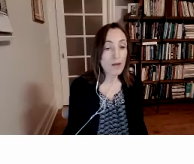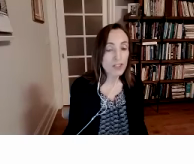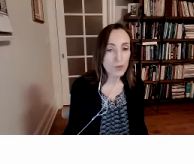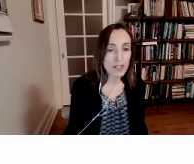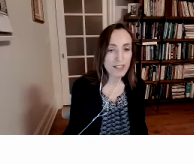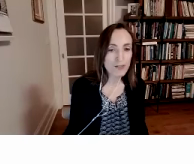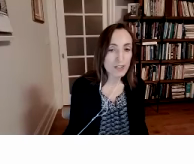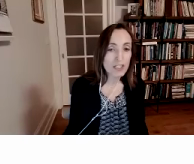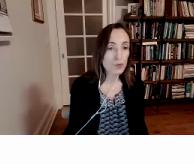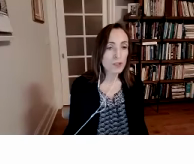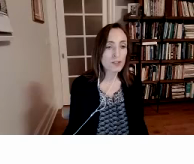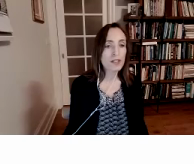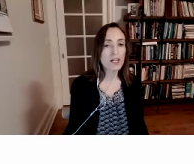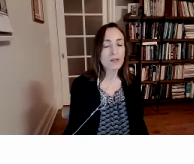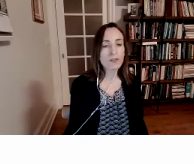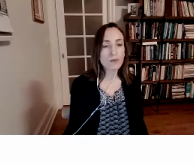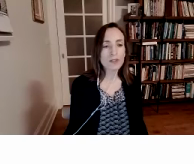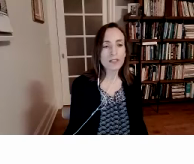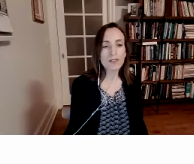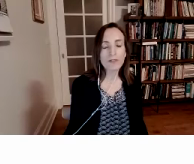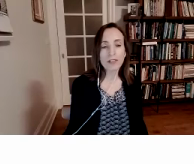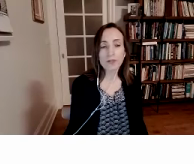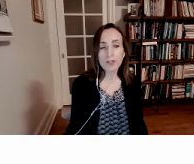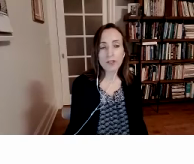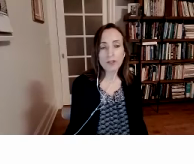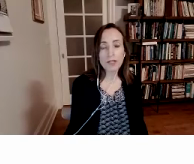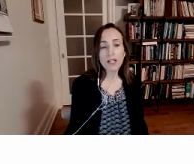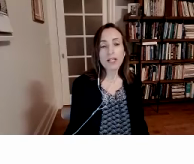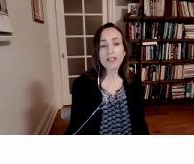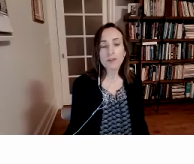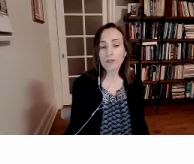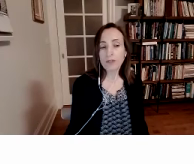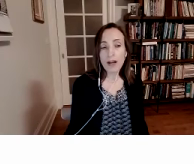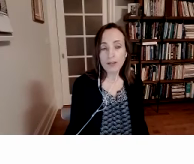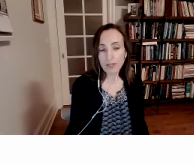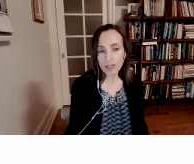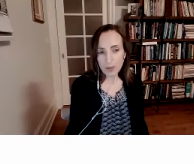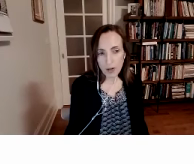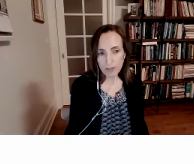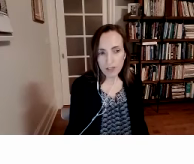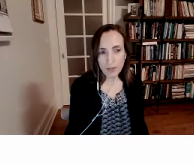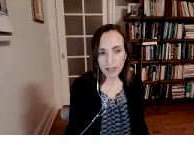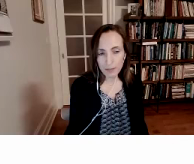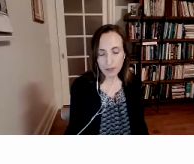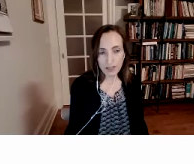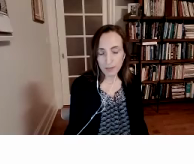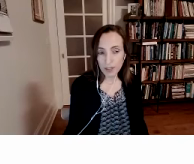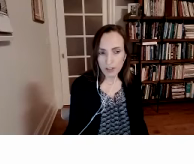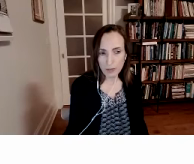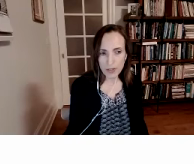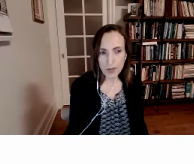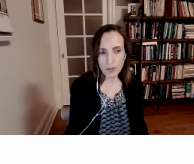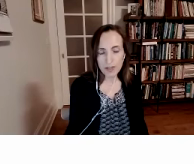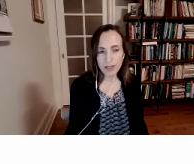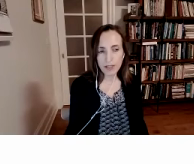a prominence rating for each word, where the word gets the value 0 if it was not marked as prominent by a